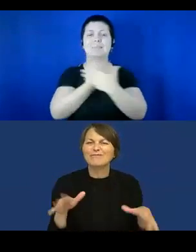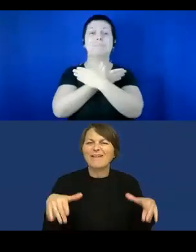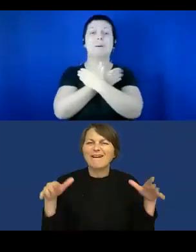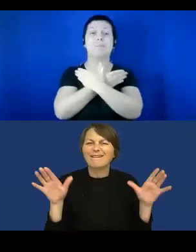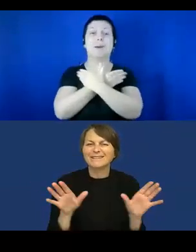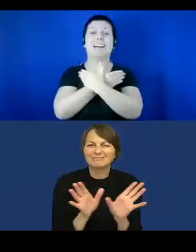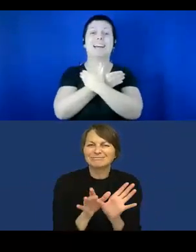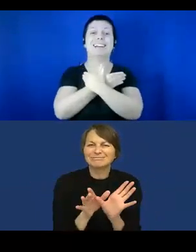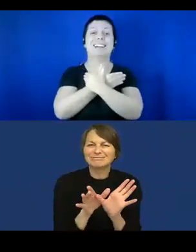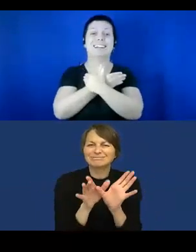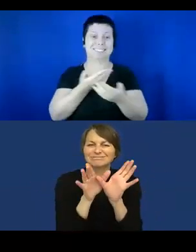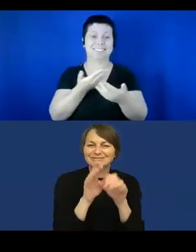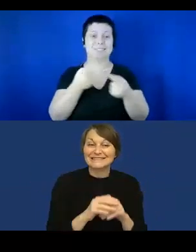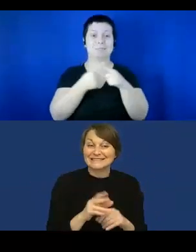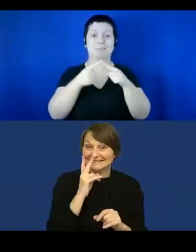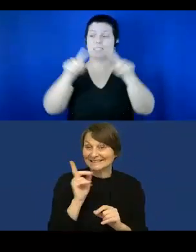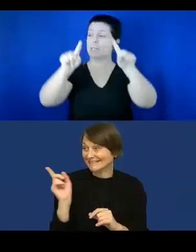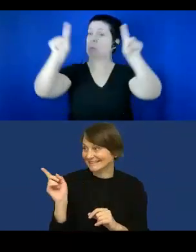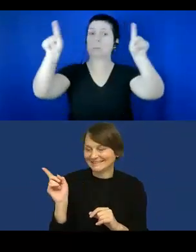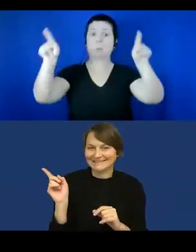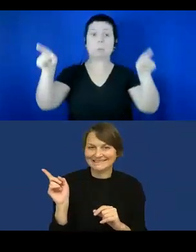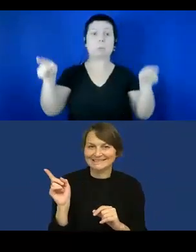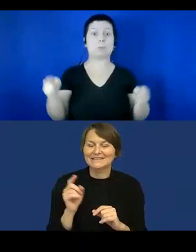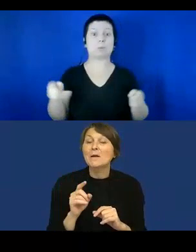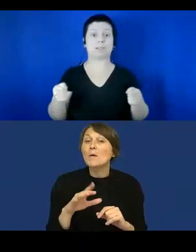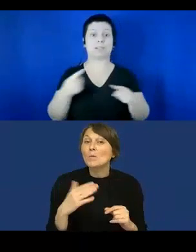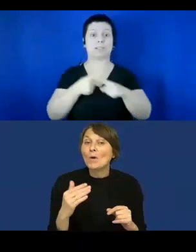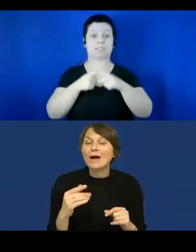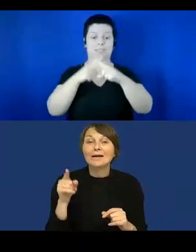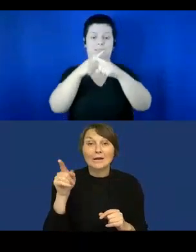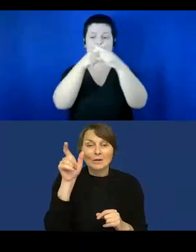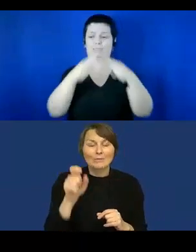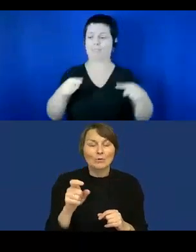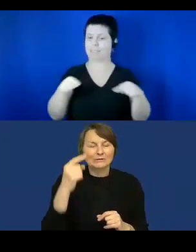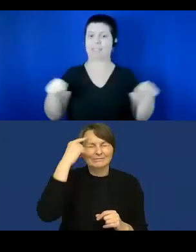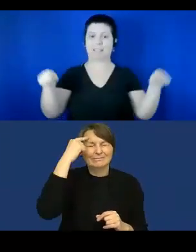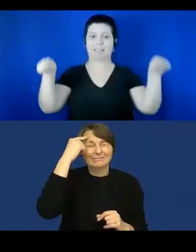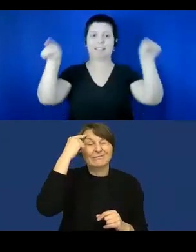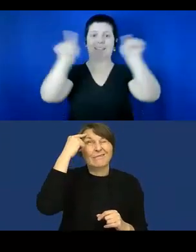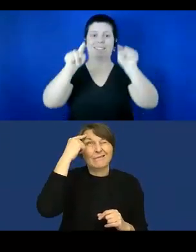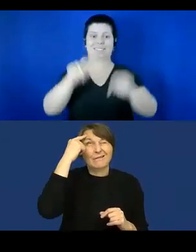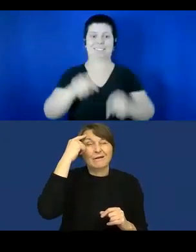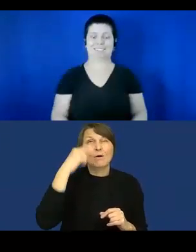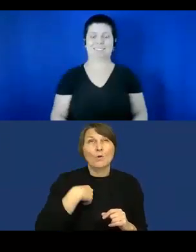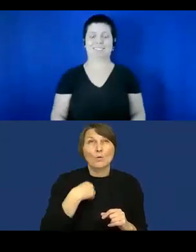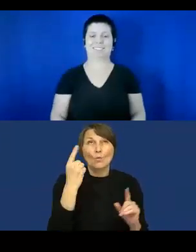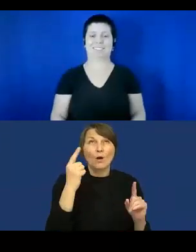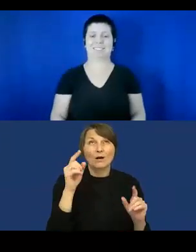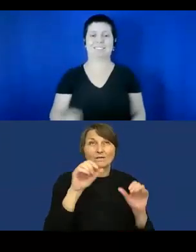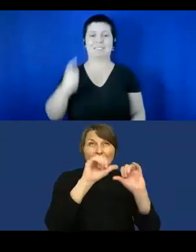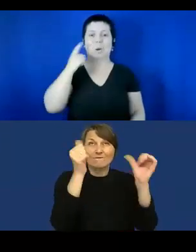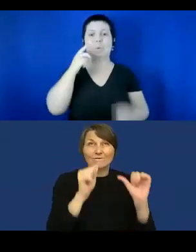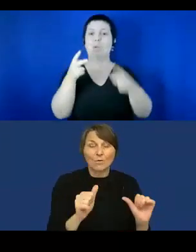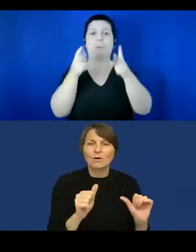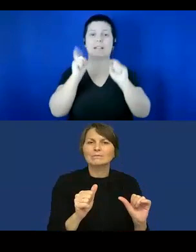And this happened because the participant connected all the vibrations into a single shape instead of perceiving this as two different